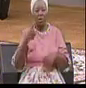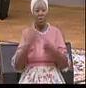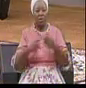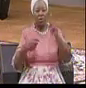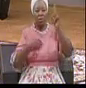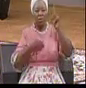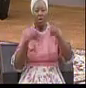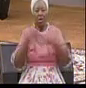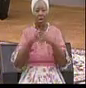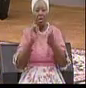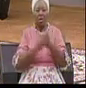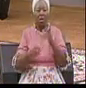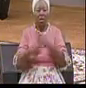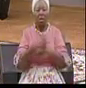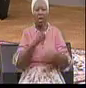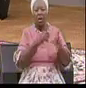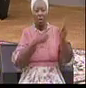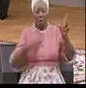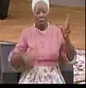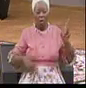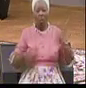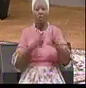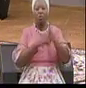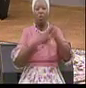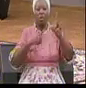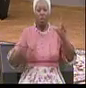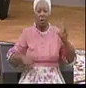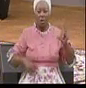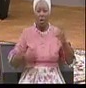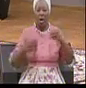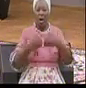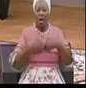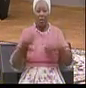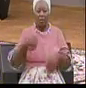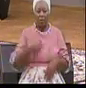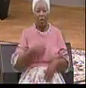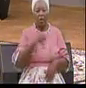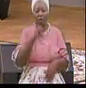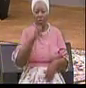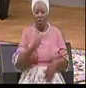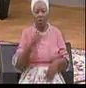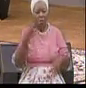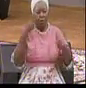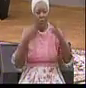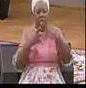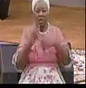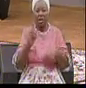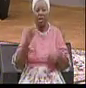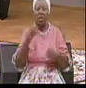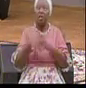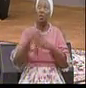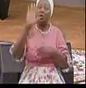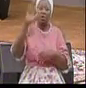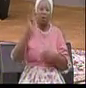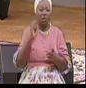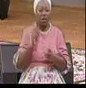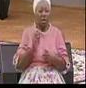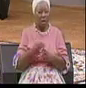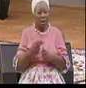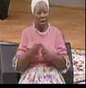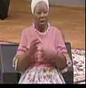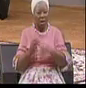in that day, Lord, Lord, have we not prophesied in thy